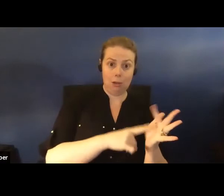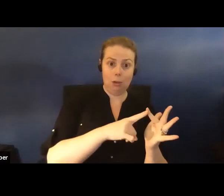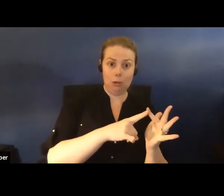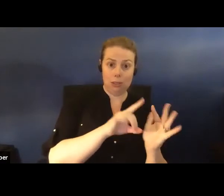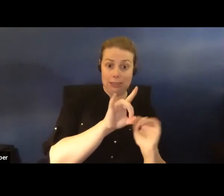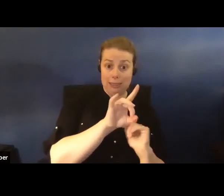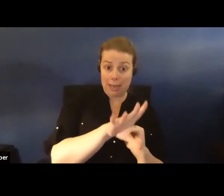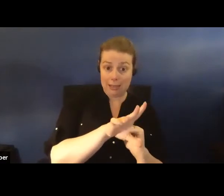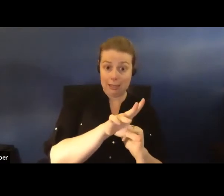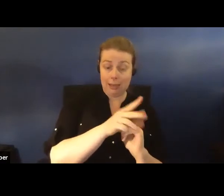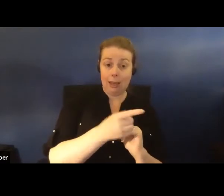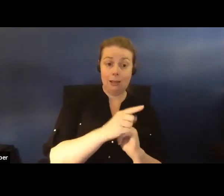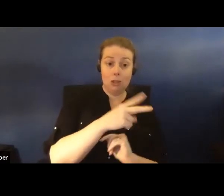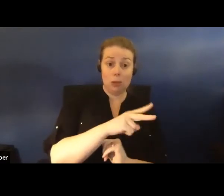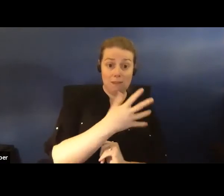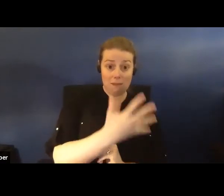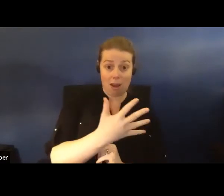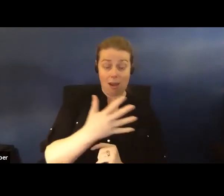Article 25.